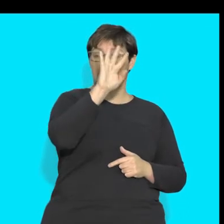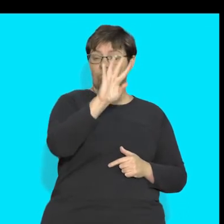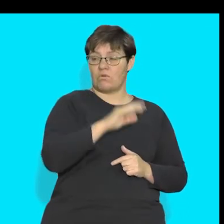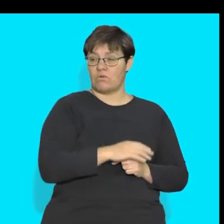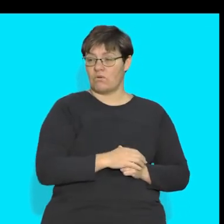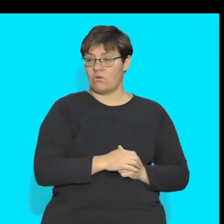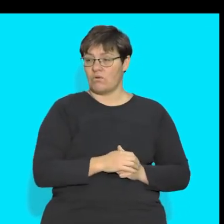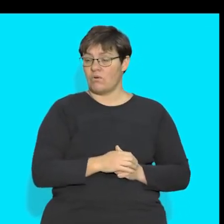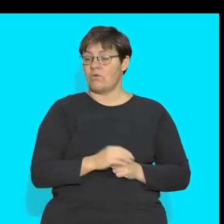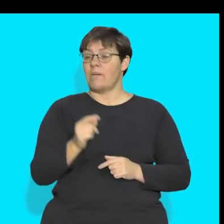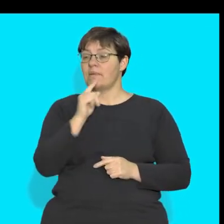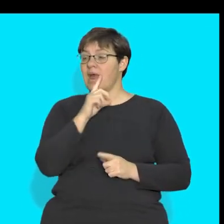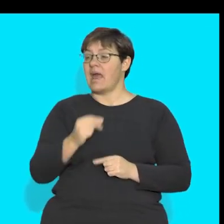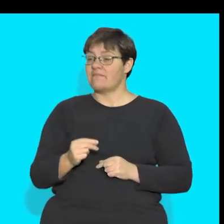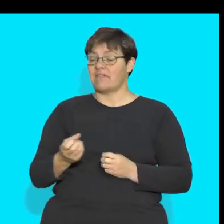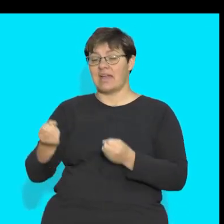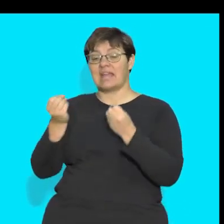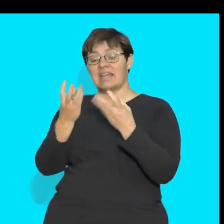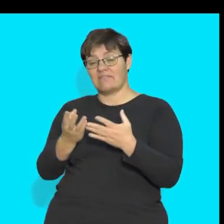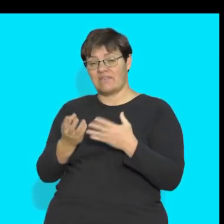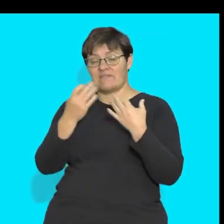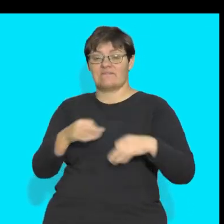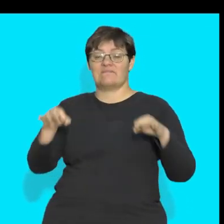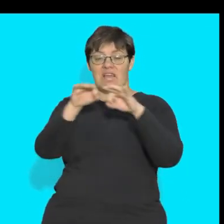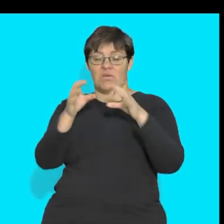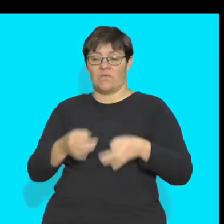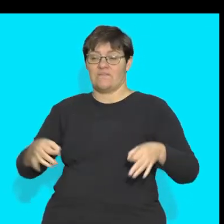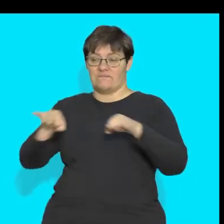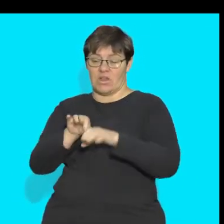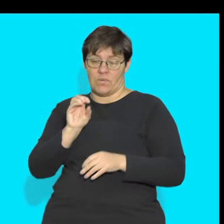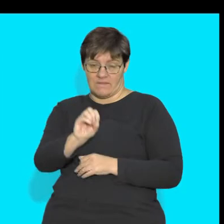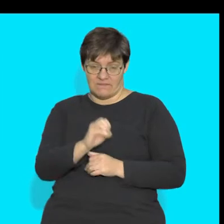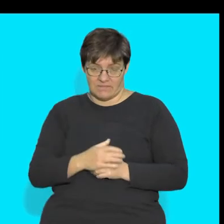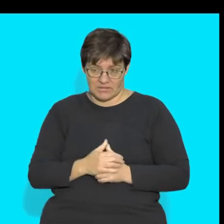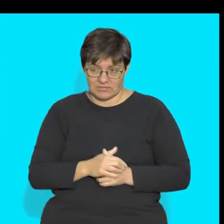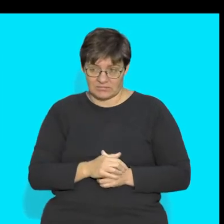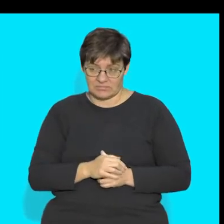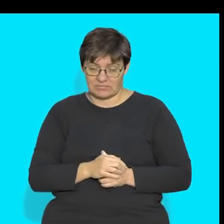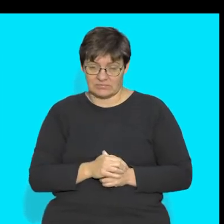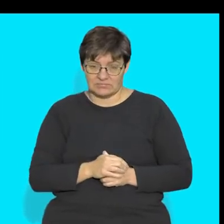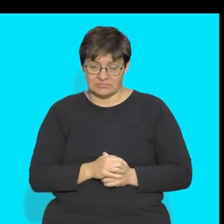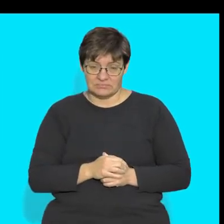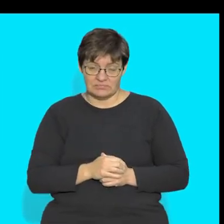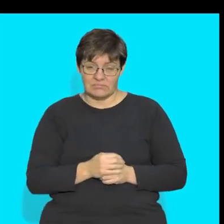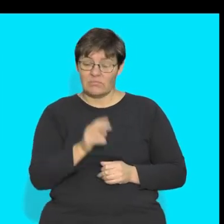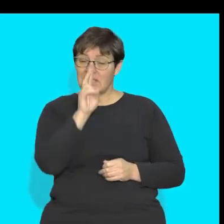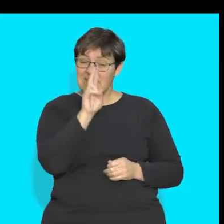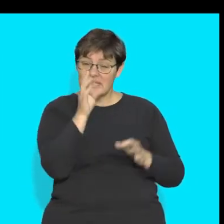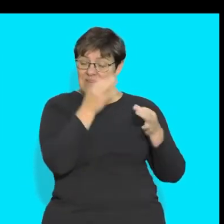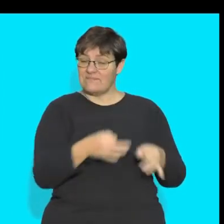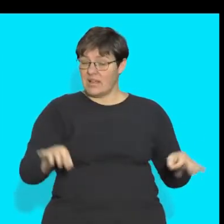but I now have given you values. As soon as you